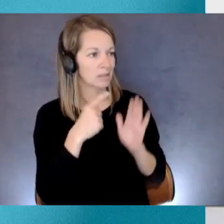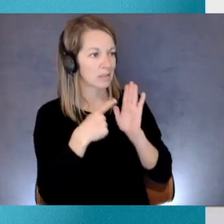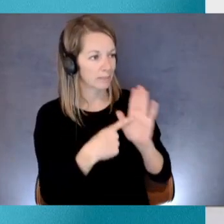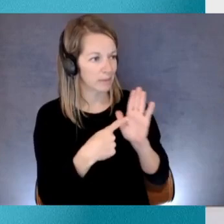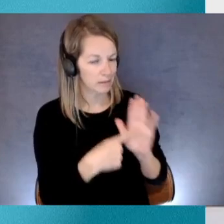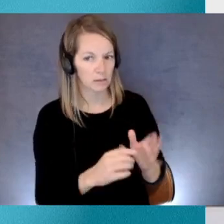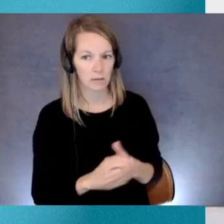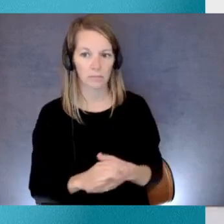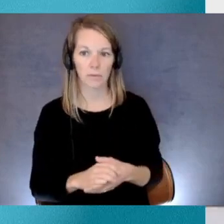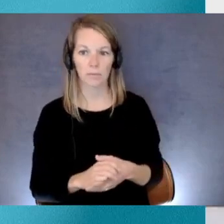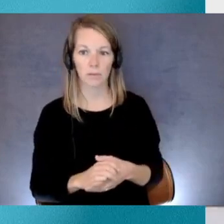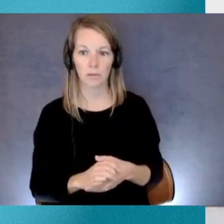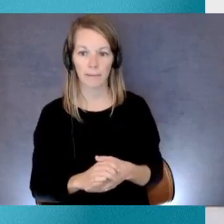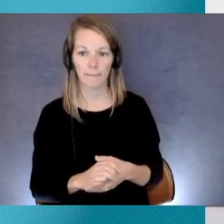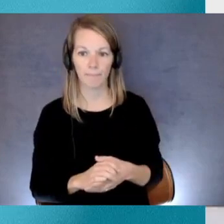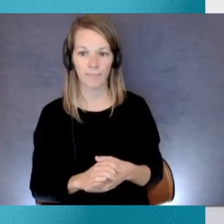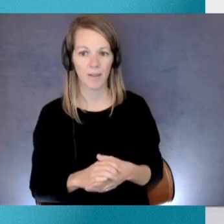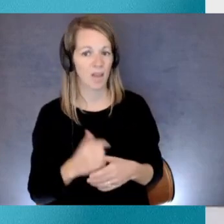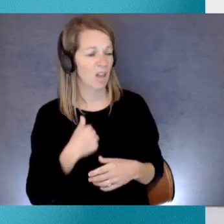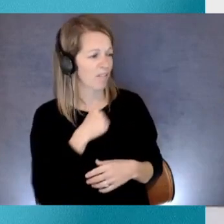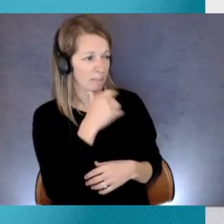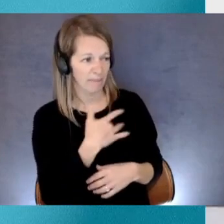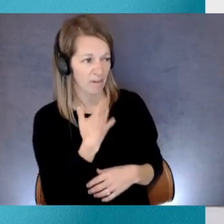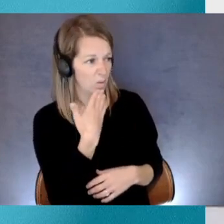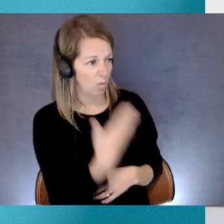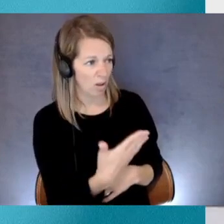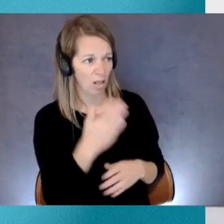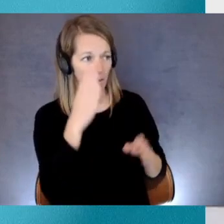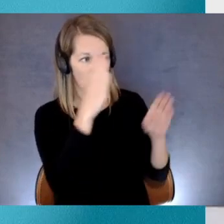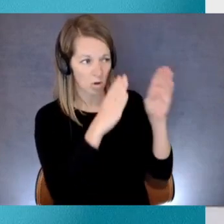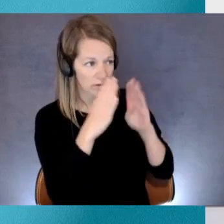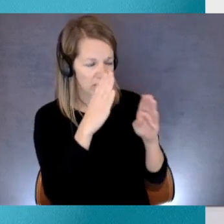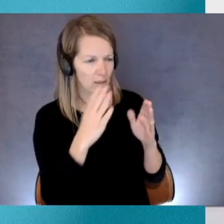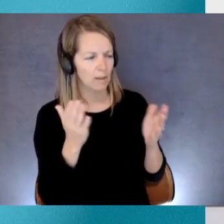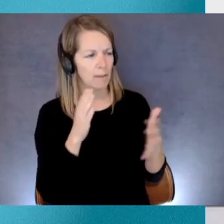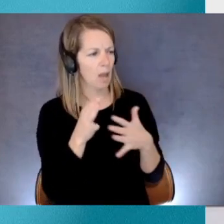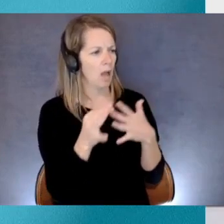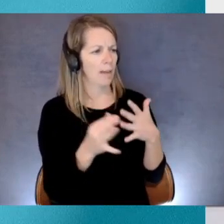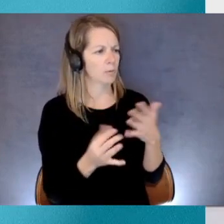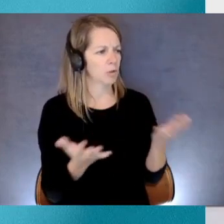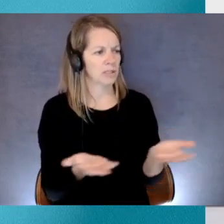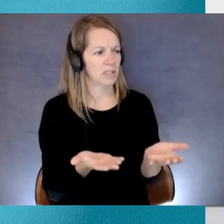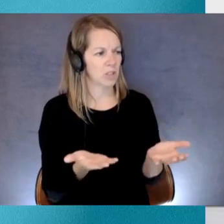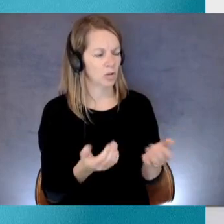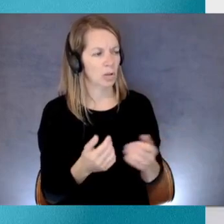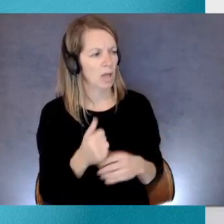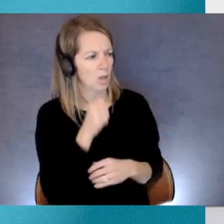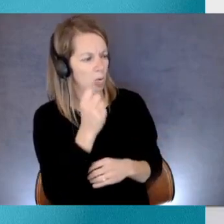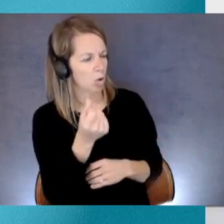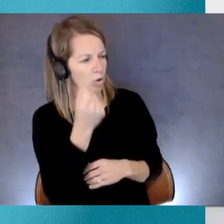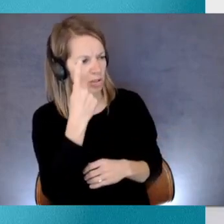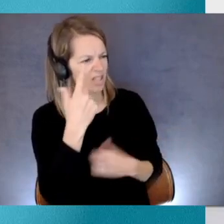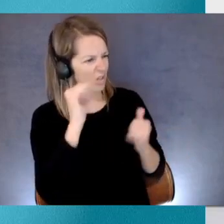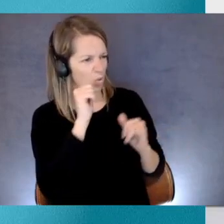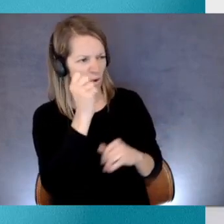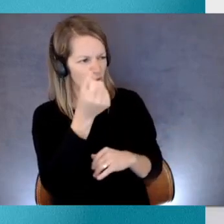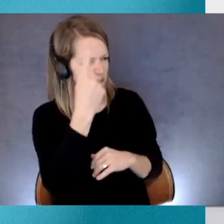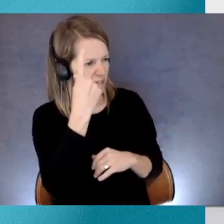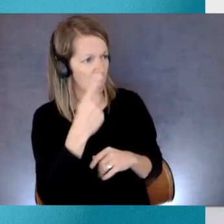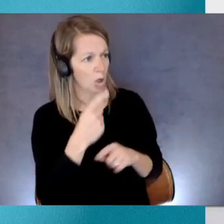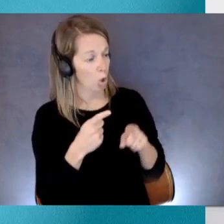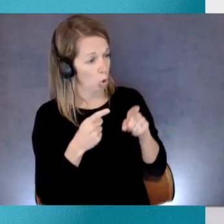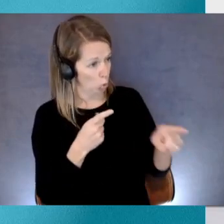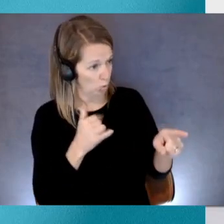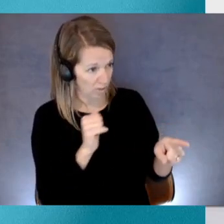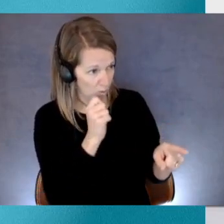still experiencing symptoms. I've not been feeling well. I'm worried. What are my options here? Good. I don't understand. I still don't understand, or you still